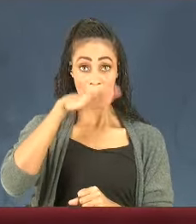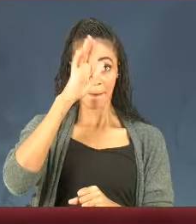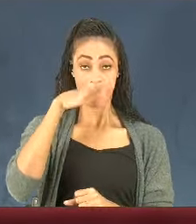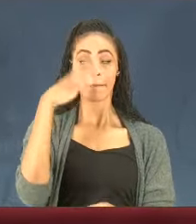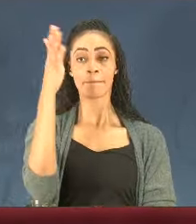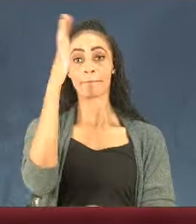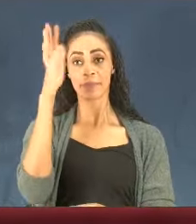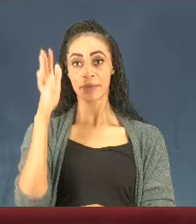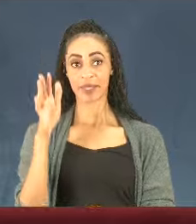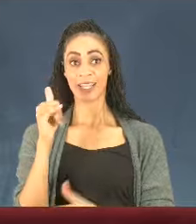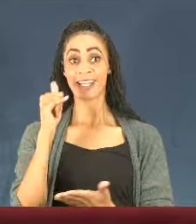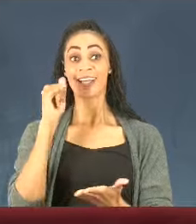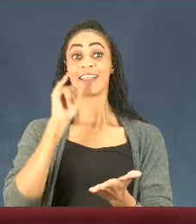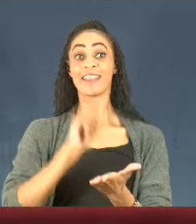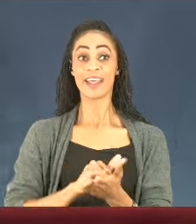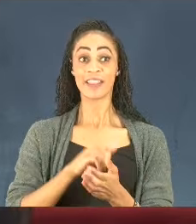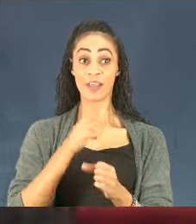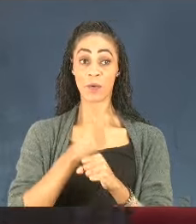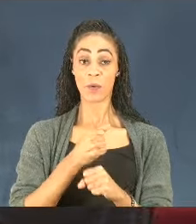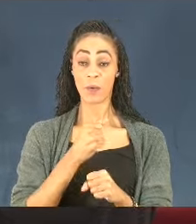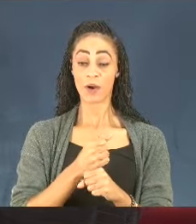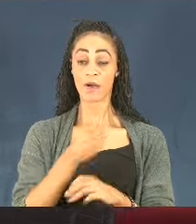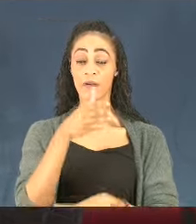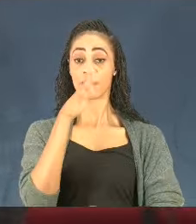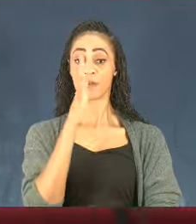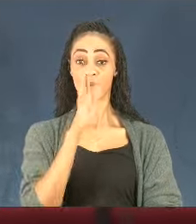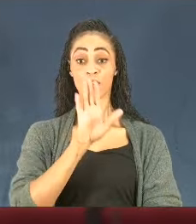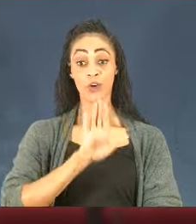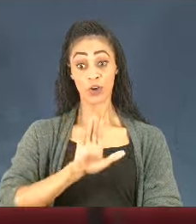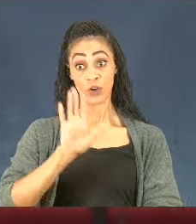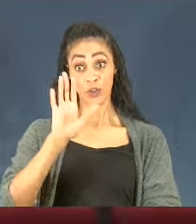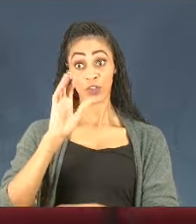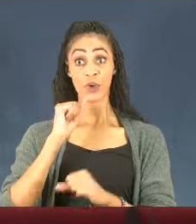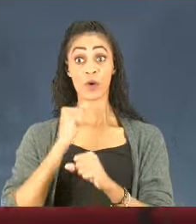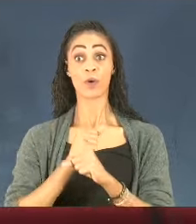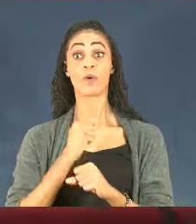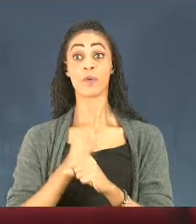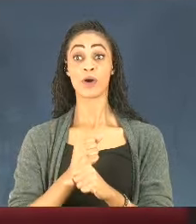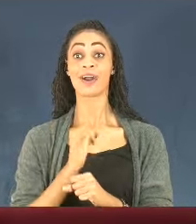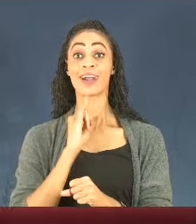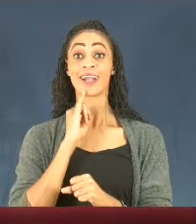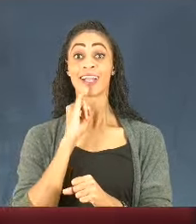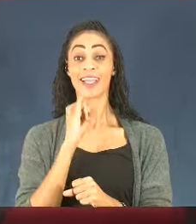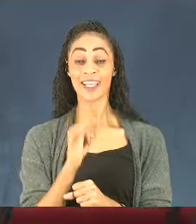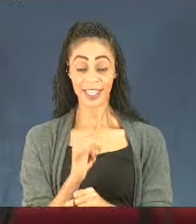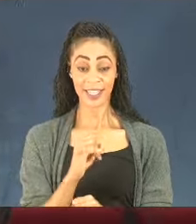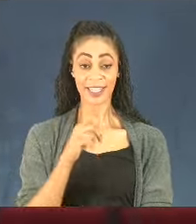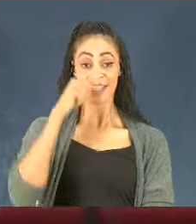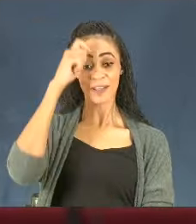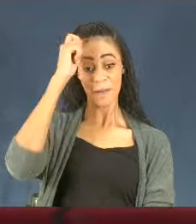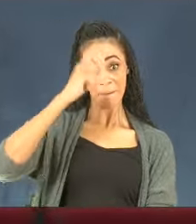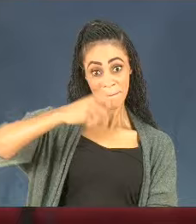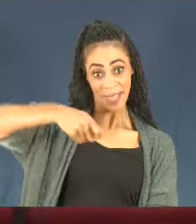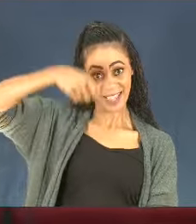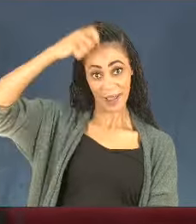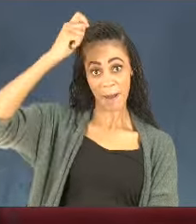business. Your job and my job is to be salt. Is to paint our